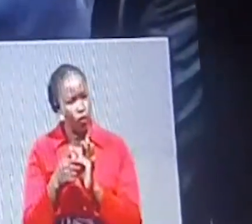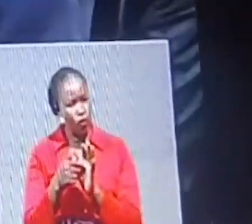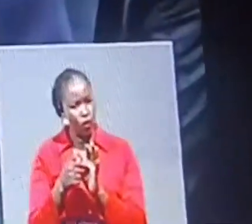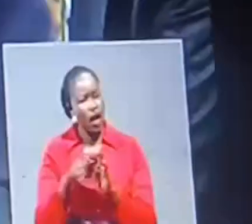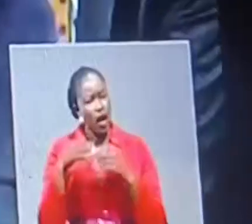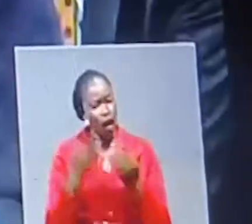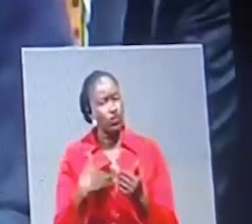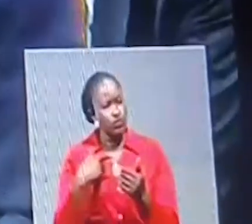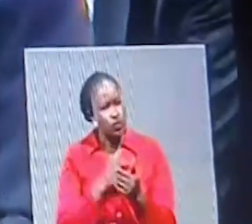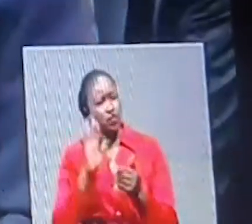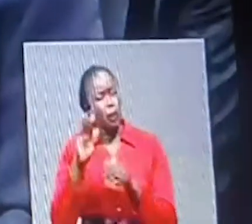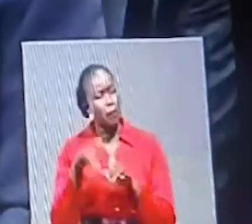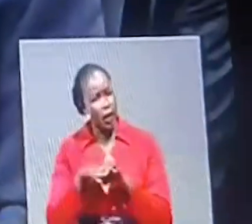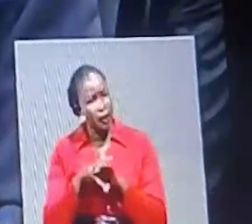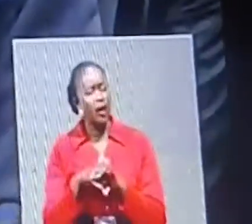do you treat your members?